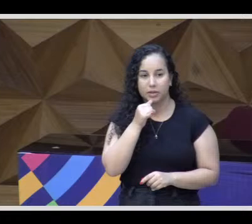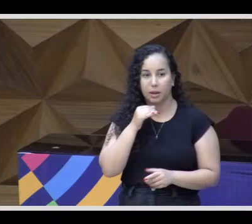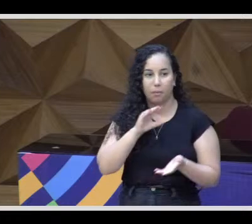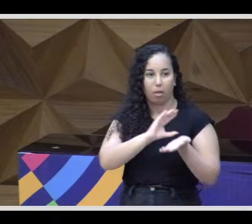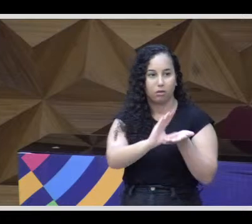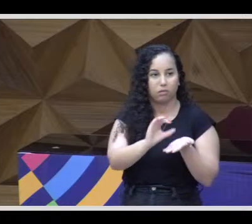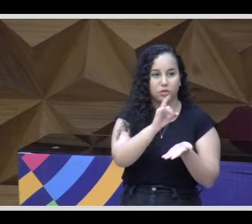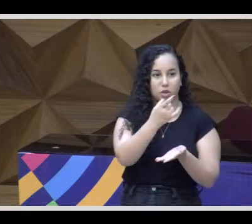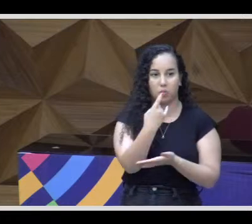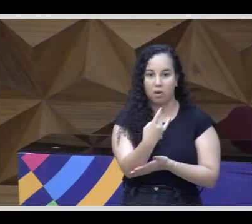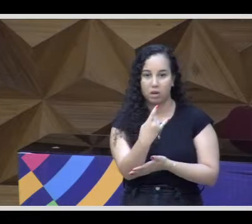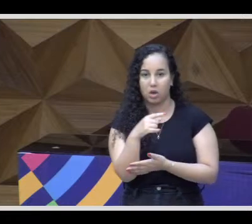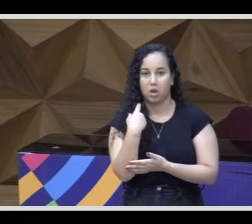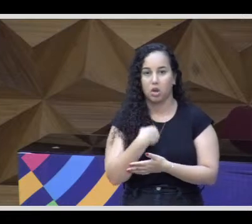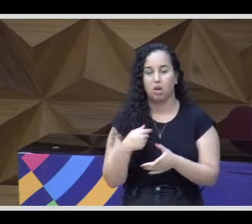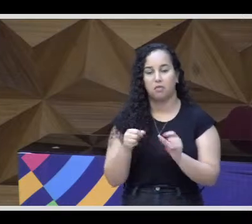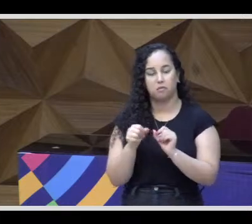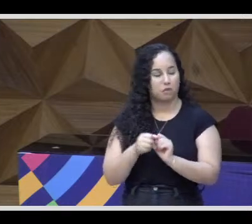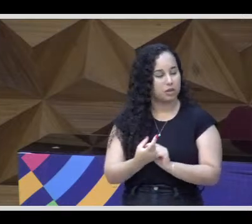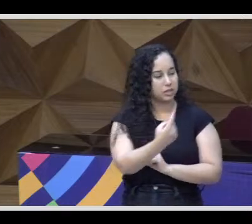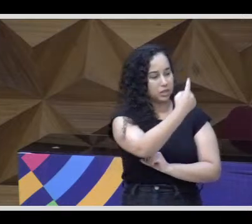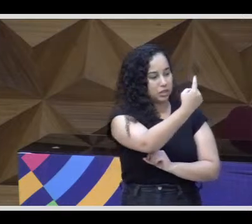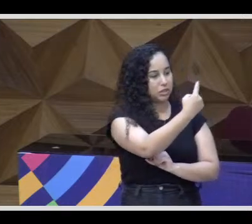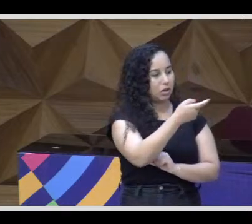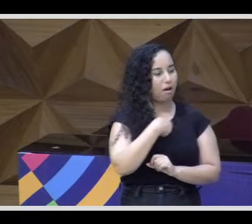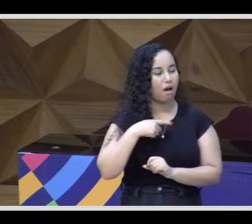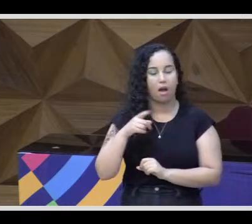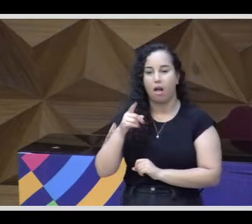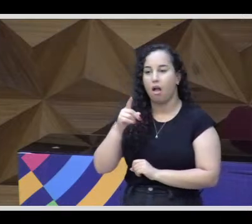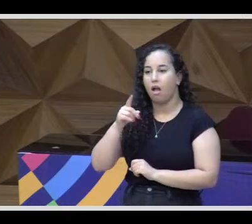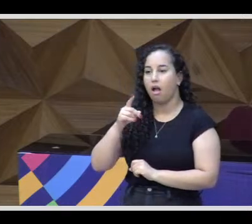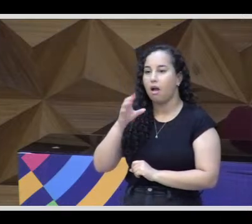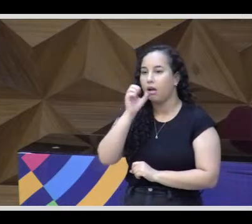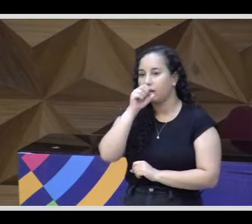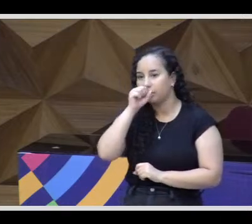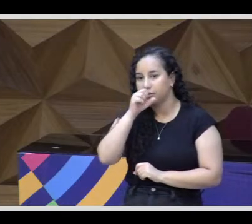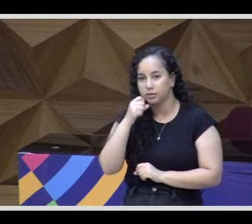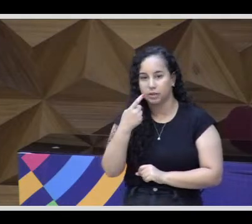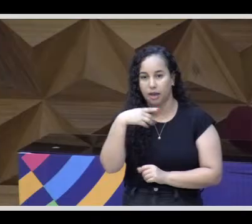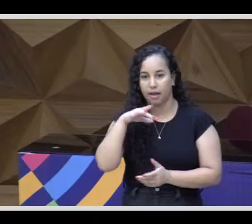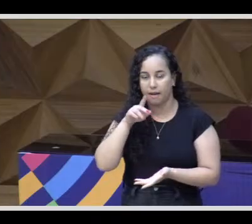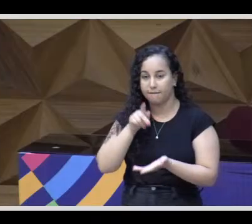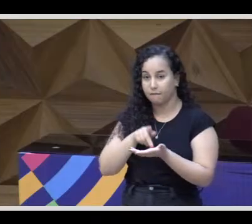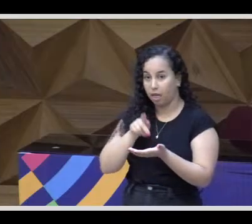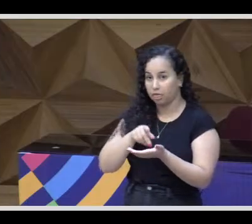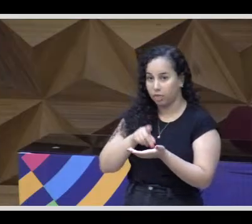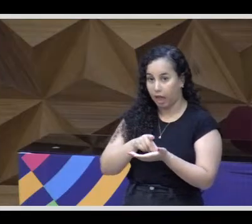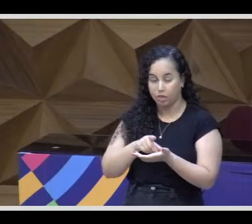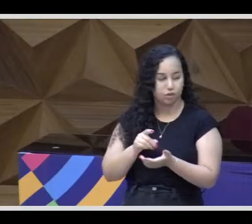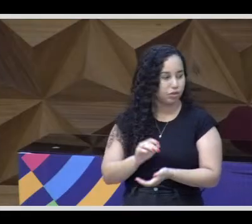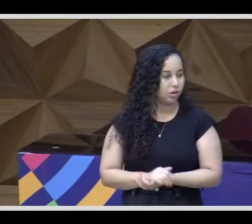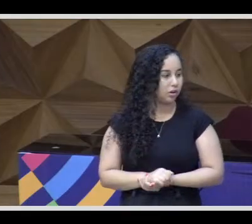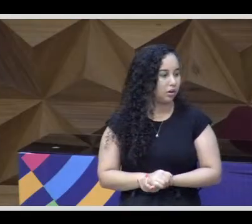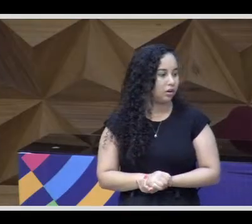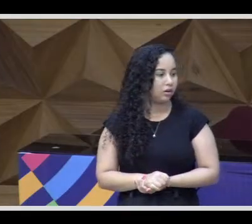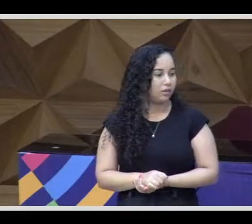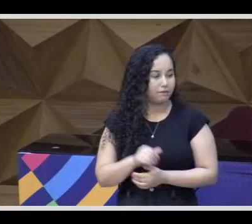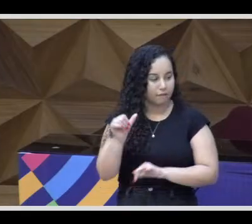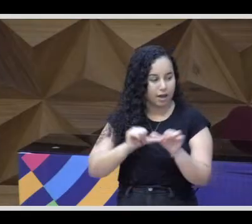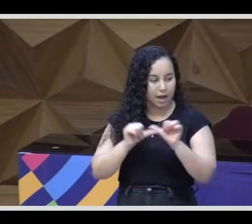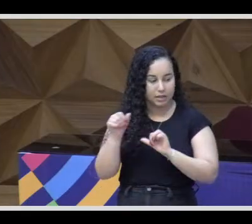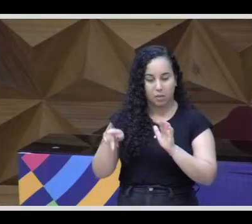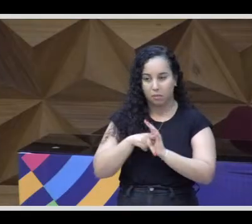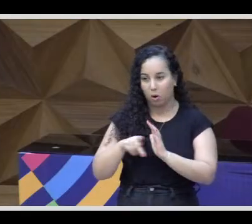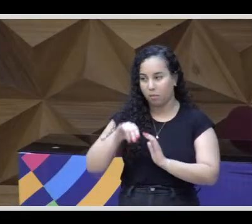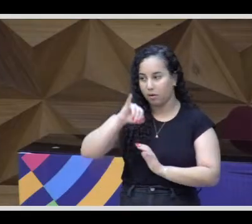So what we did was the orange line is the real line, the real variation of the bank. In